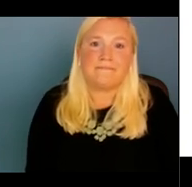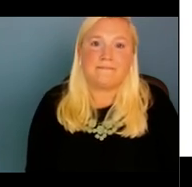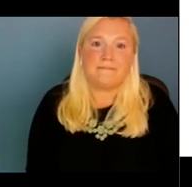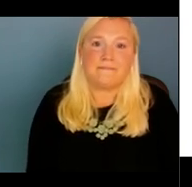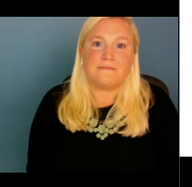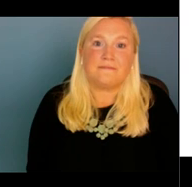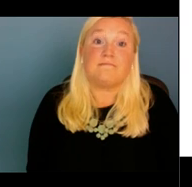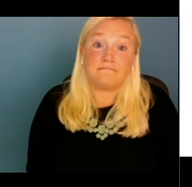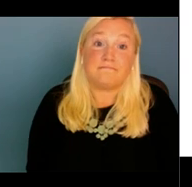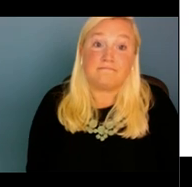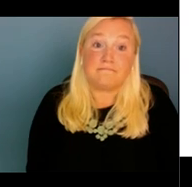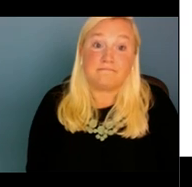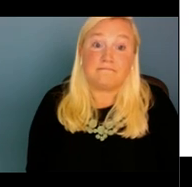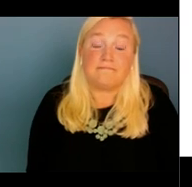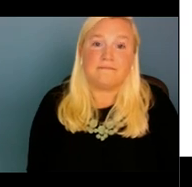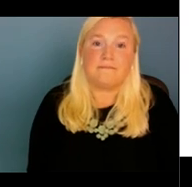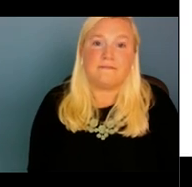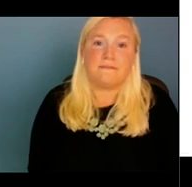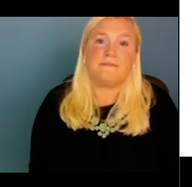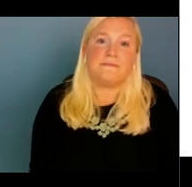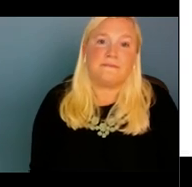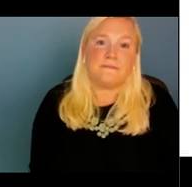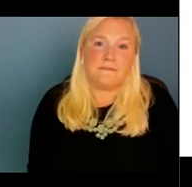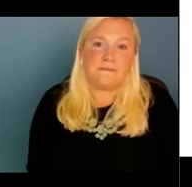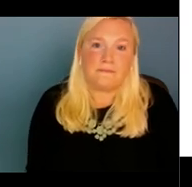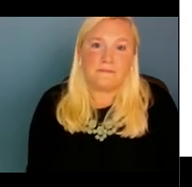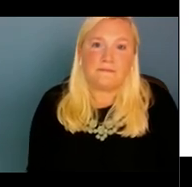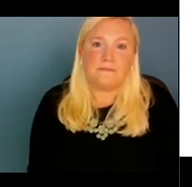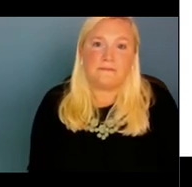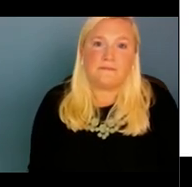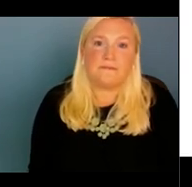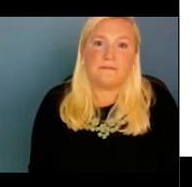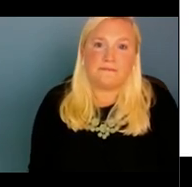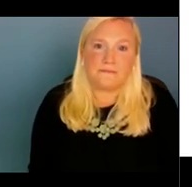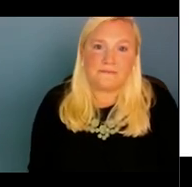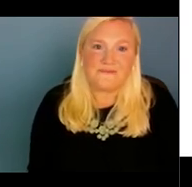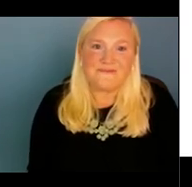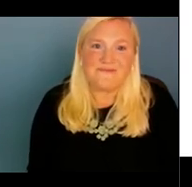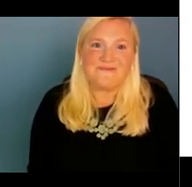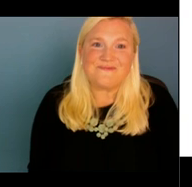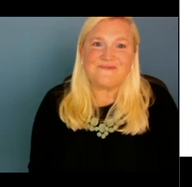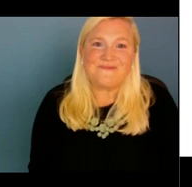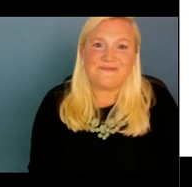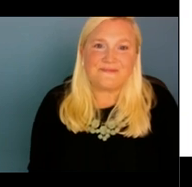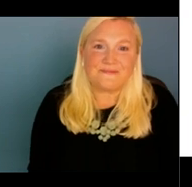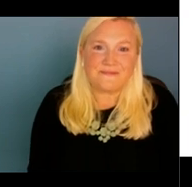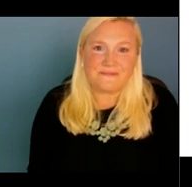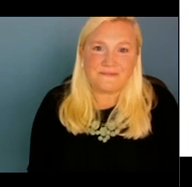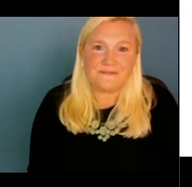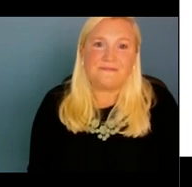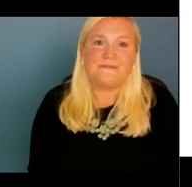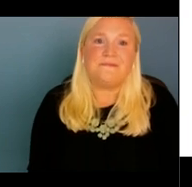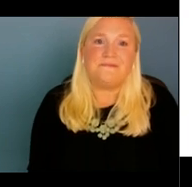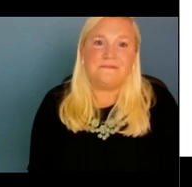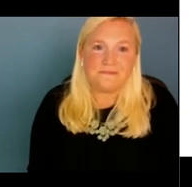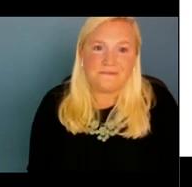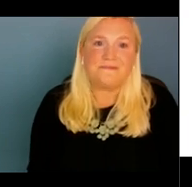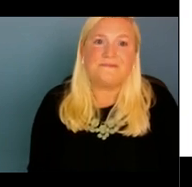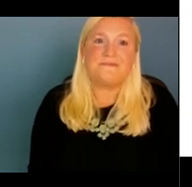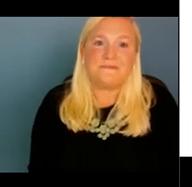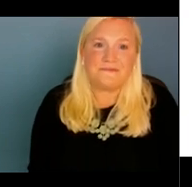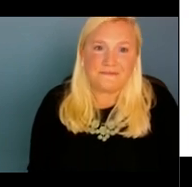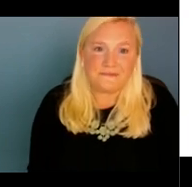scope of practice. If I'm competent to address it, that's not scope of practice, that's code of ethics, right?